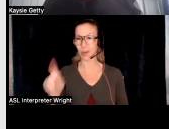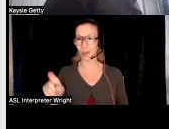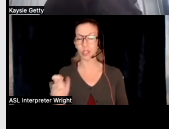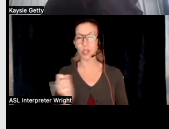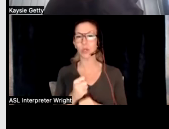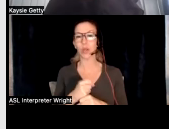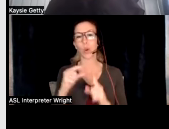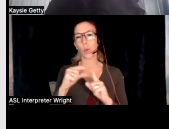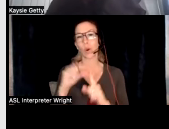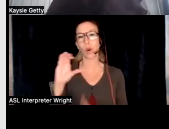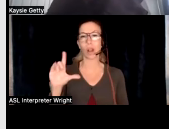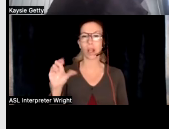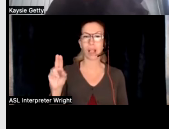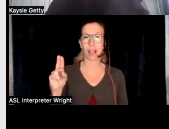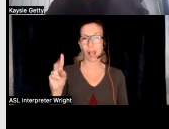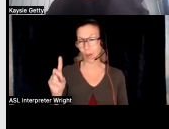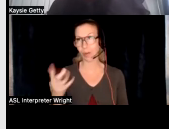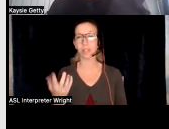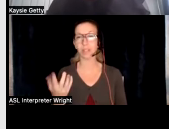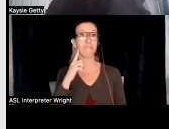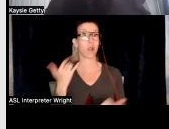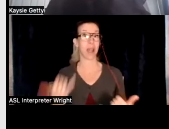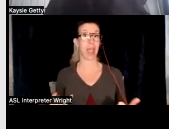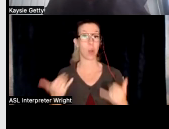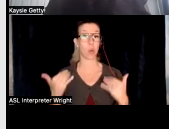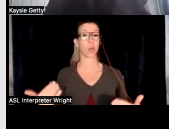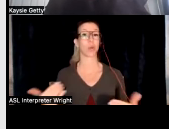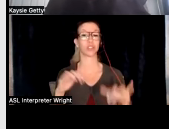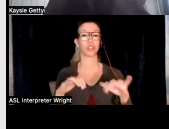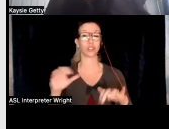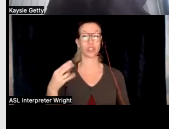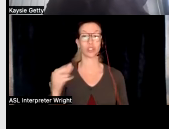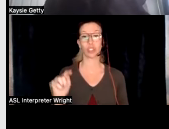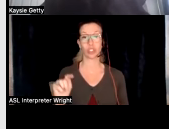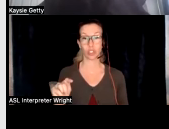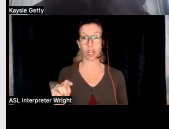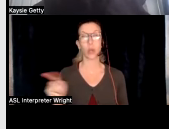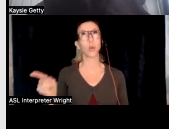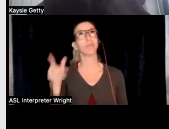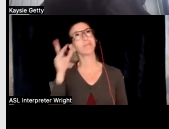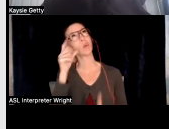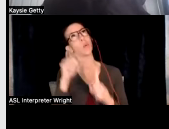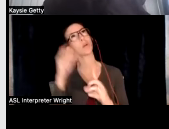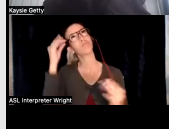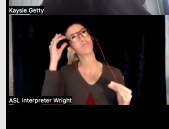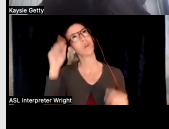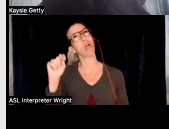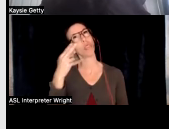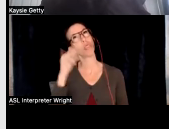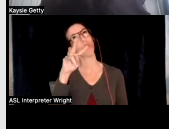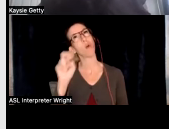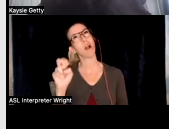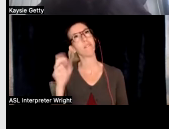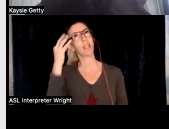word cloud if you'd like. But I think for now, if you just want to put in the chat, when you hear the word thriving and think about young people, yourself as a